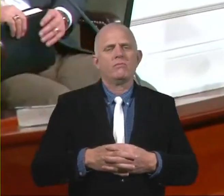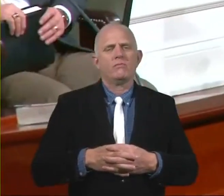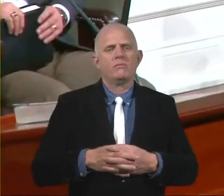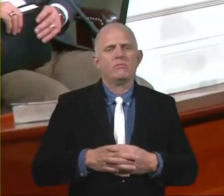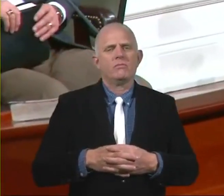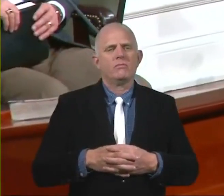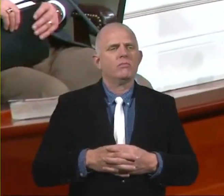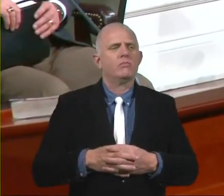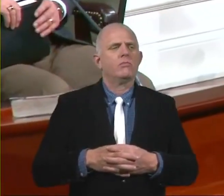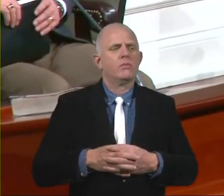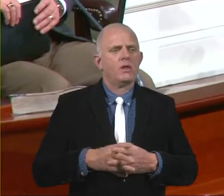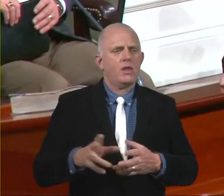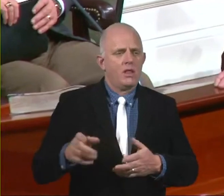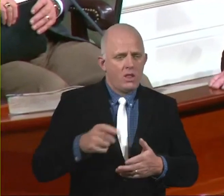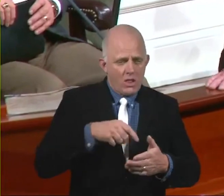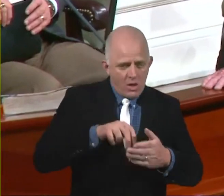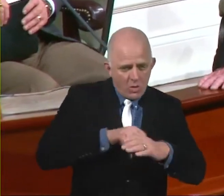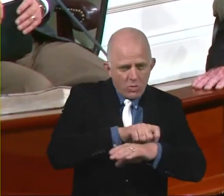Crawled up on the bank